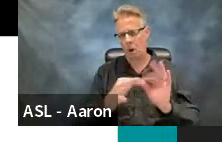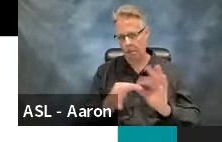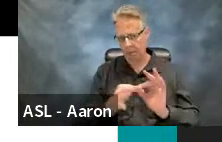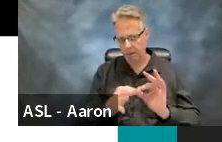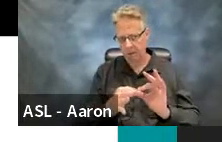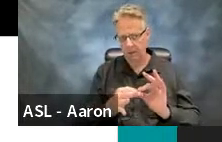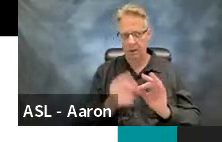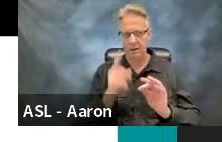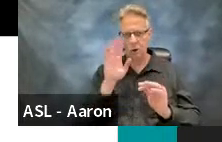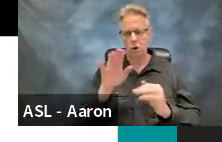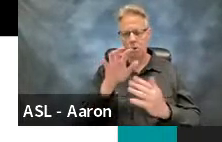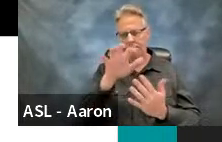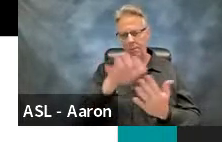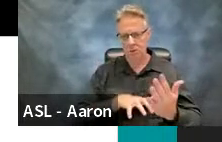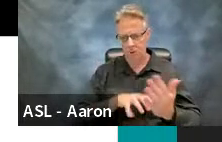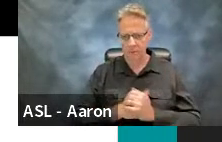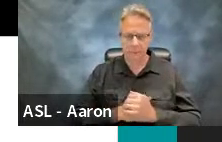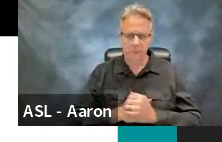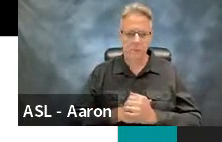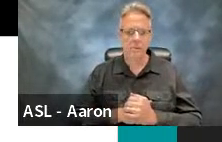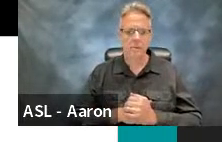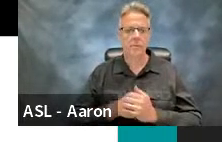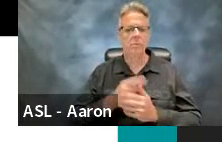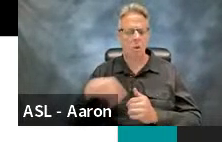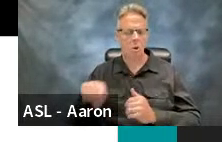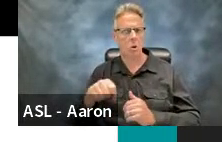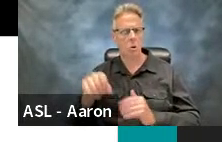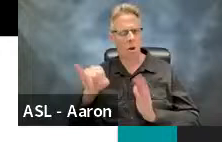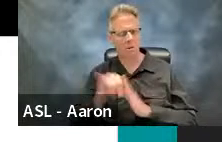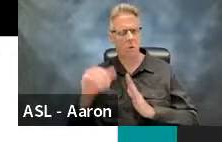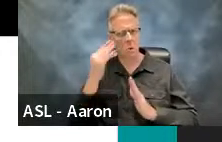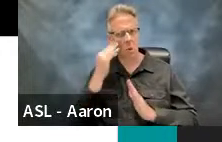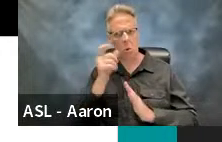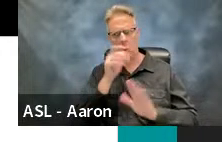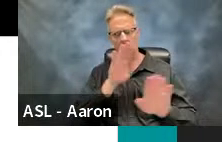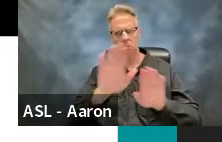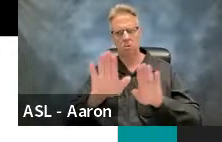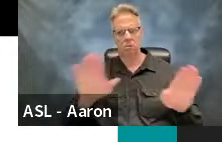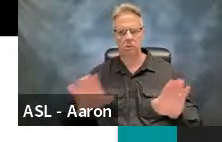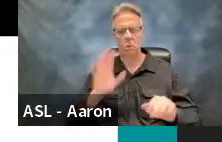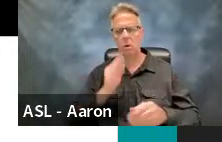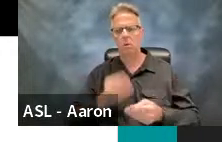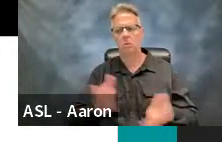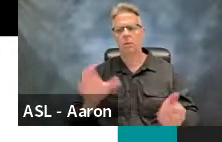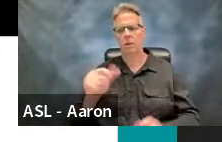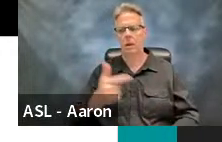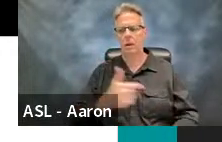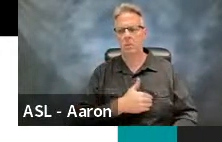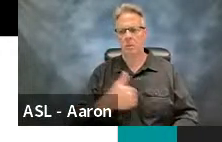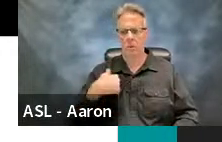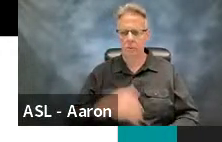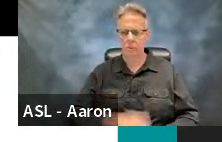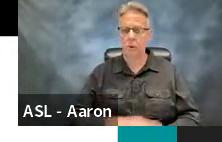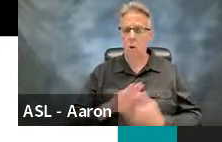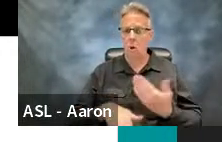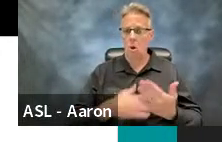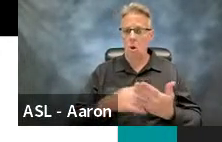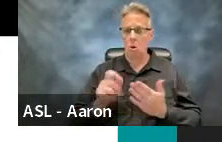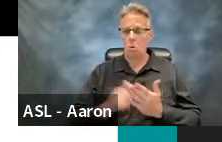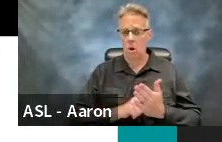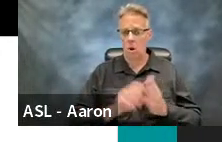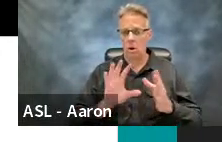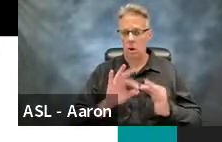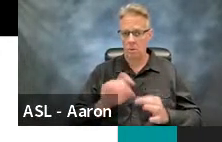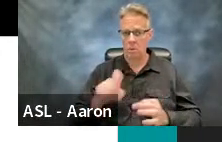or in the body of the message for them to be identified and distributed to CAG members. All written comments must be received prior